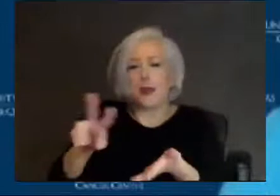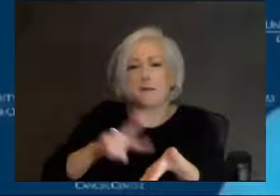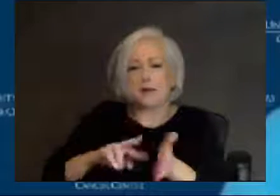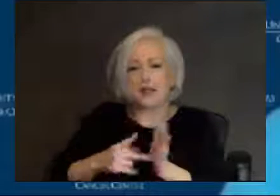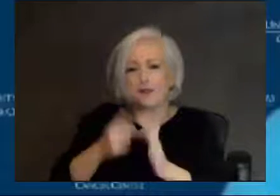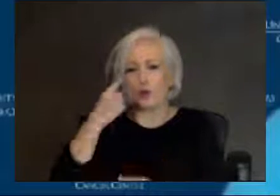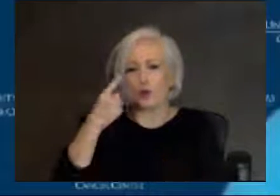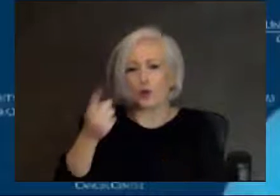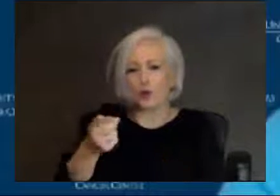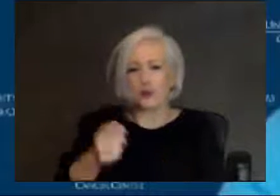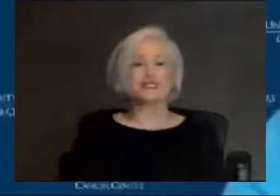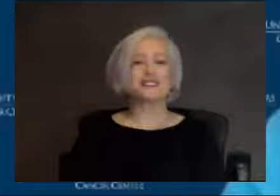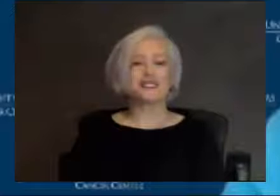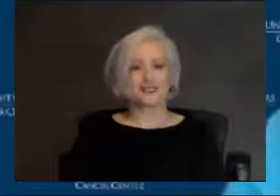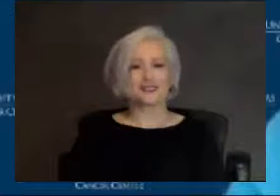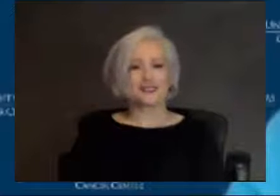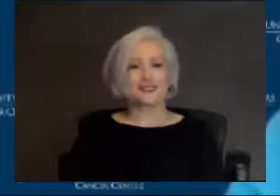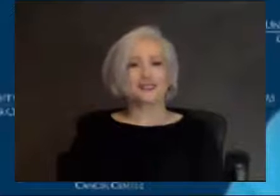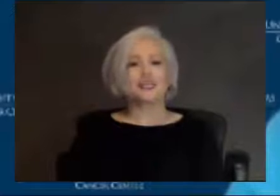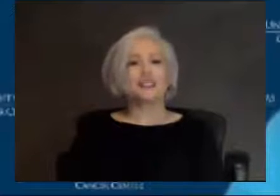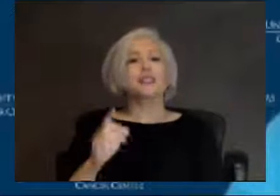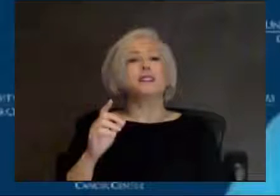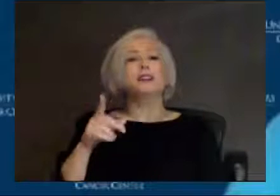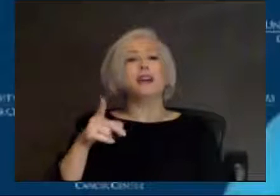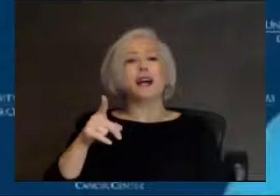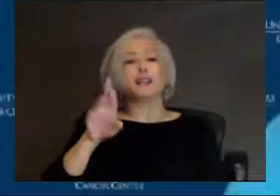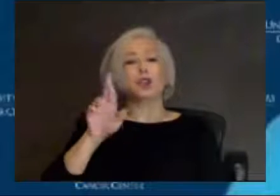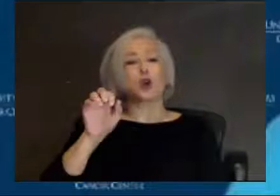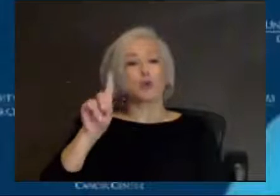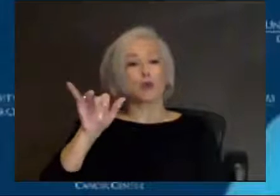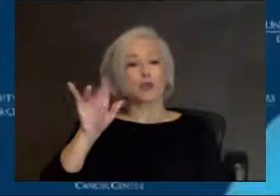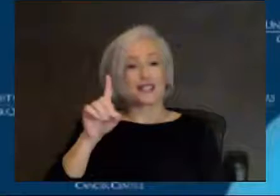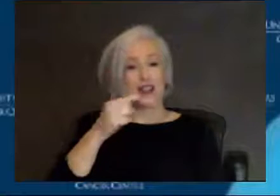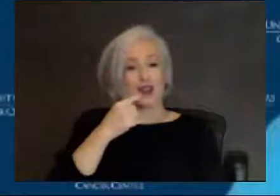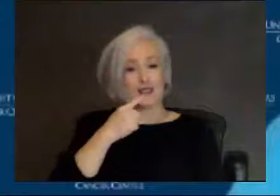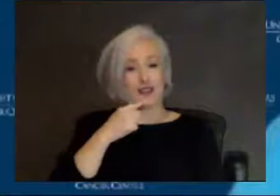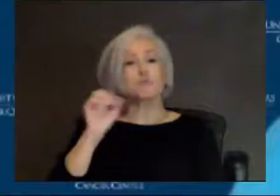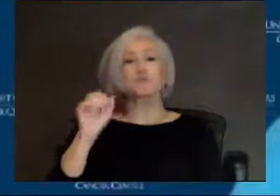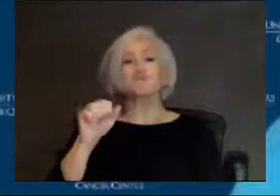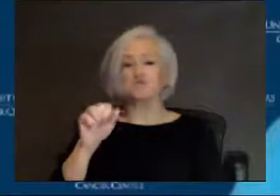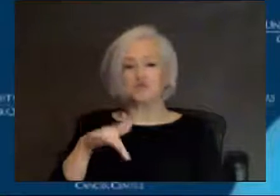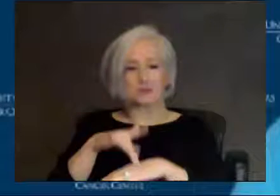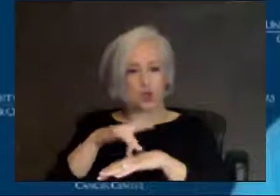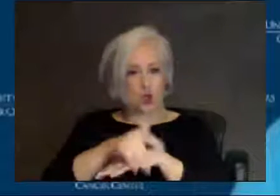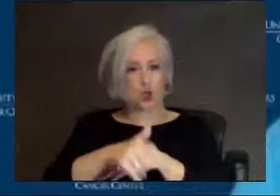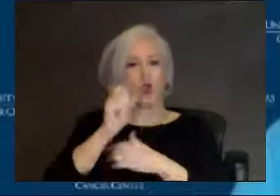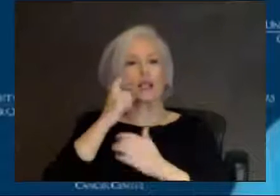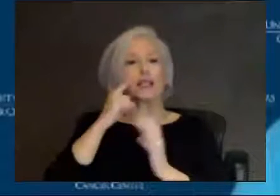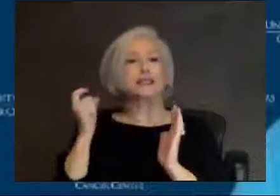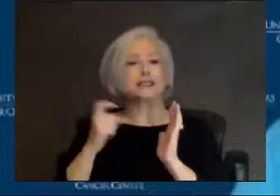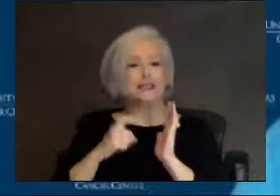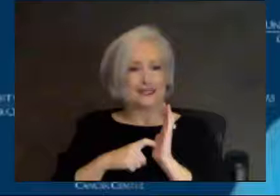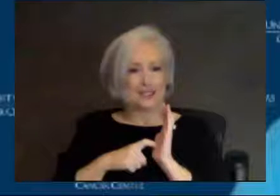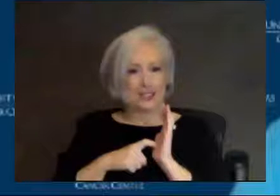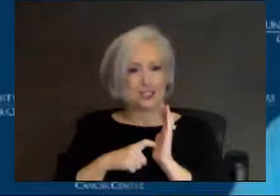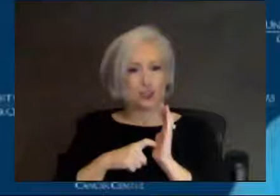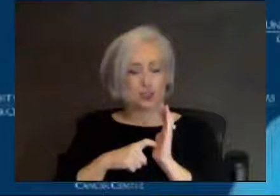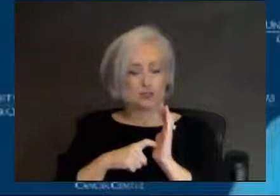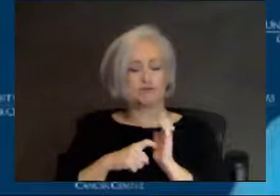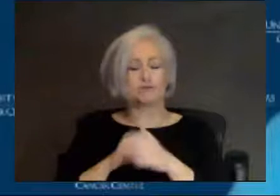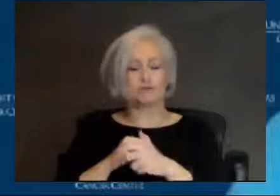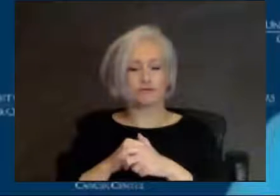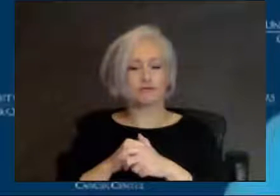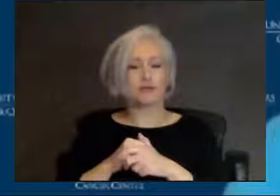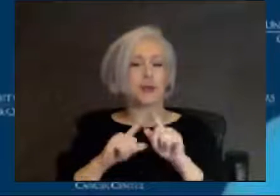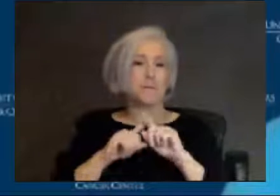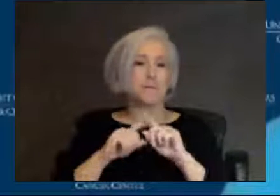Well, like Prasad said, definitely the early detection, but it's rewarding to actually